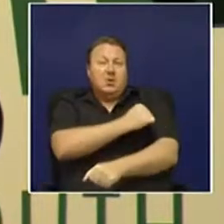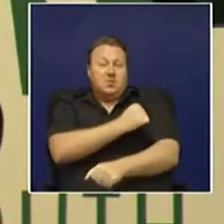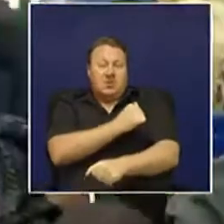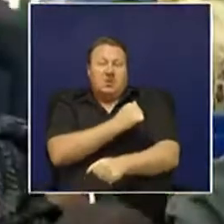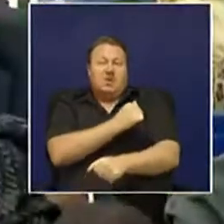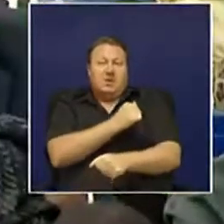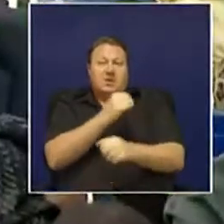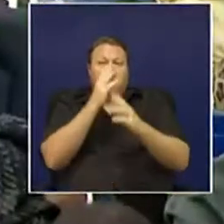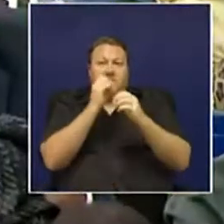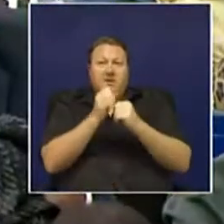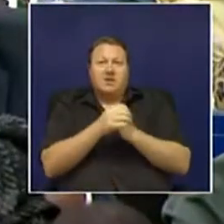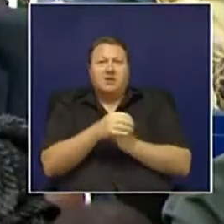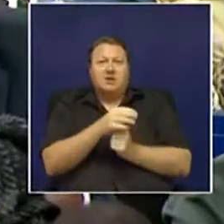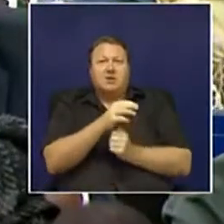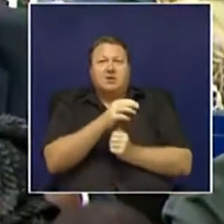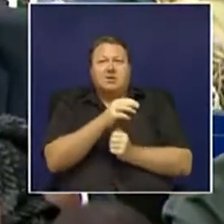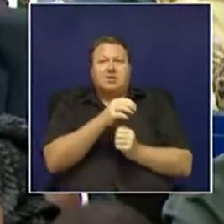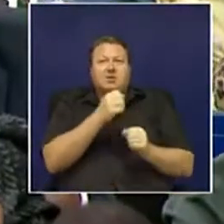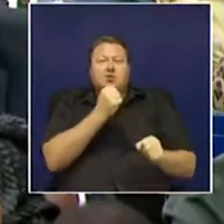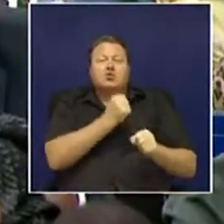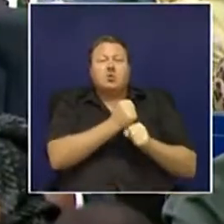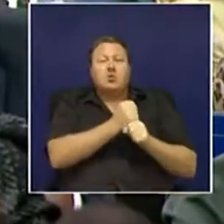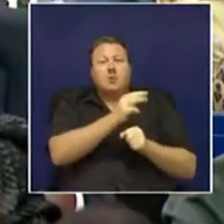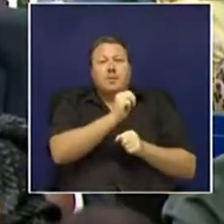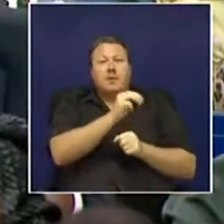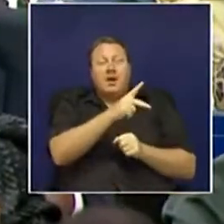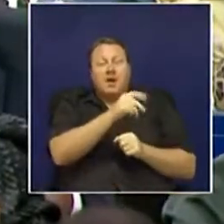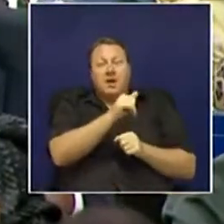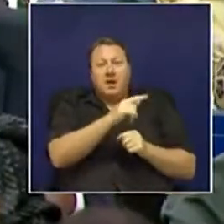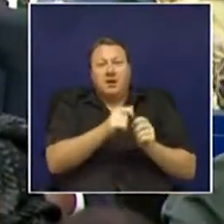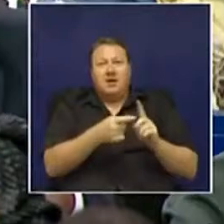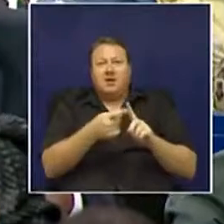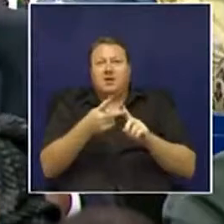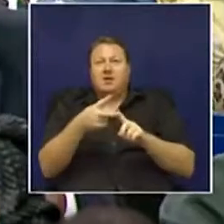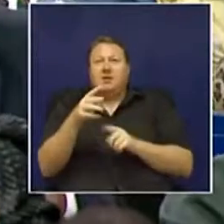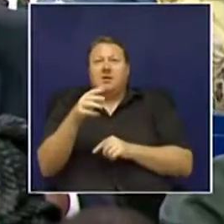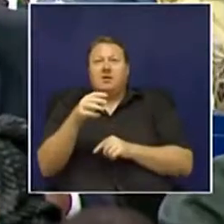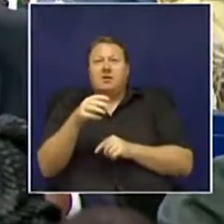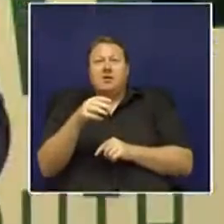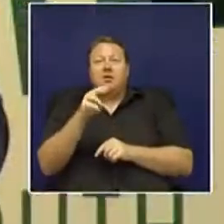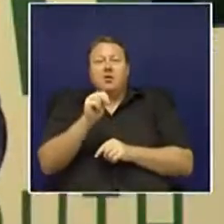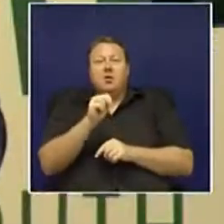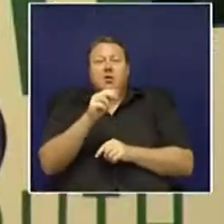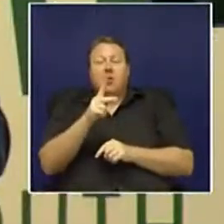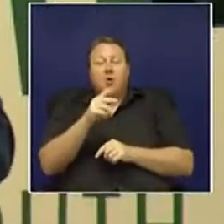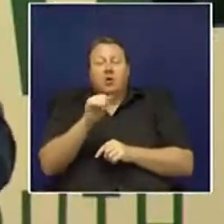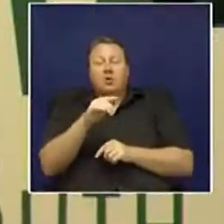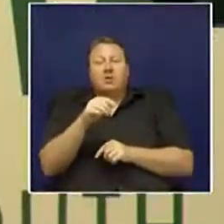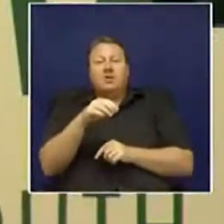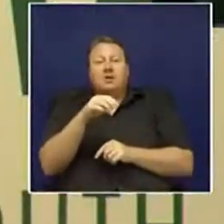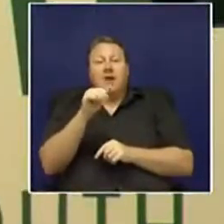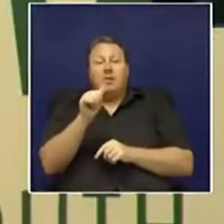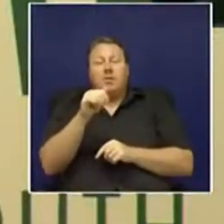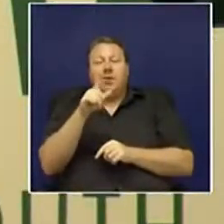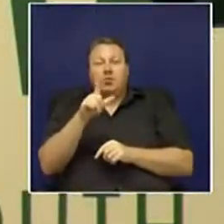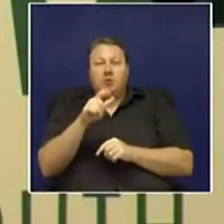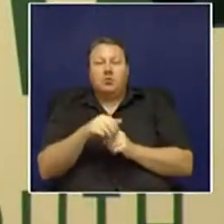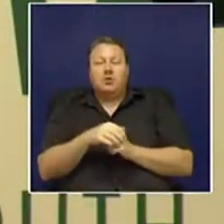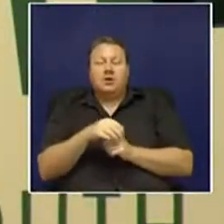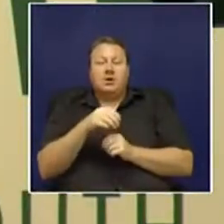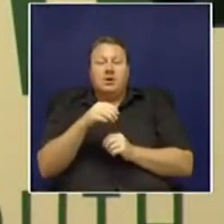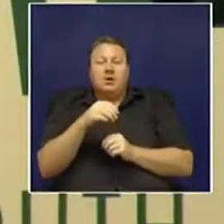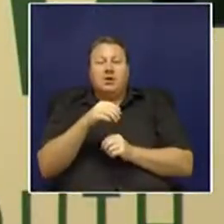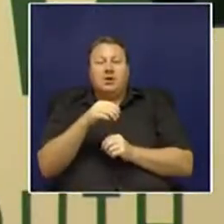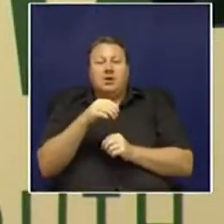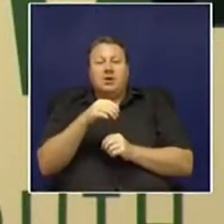George Munkari Academic Hospital, Inkosi Albert Lutilo Hospital, and Nelson Mandela